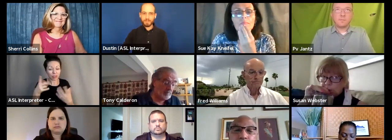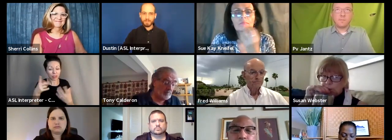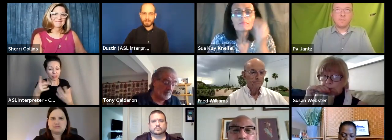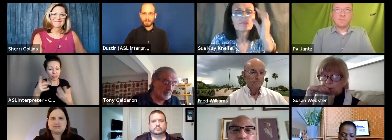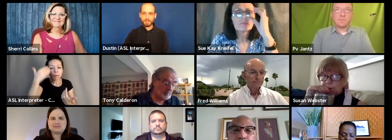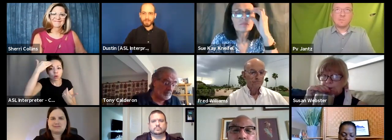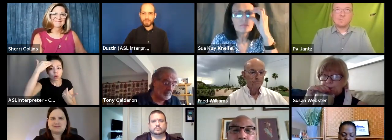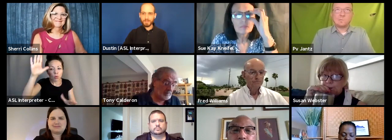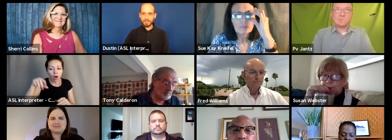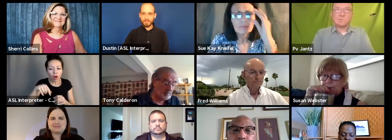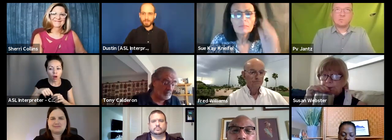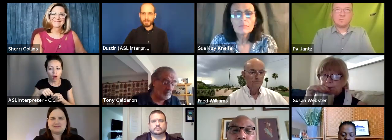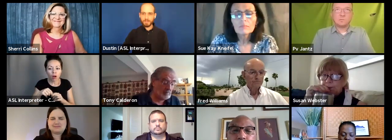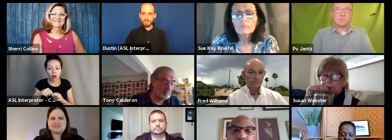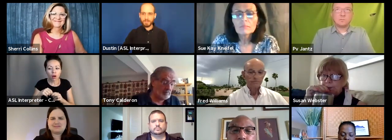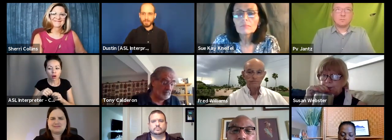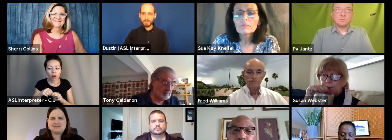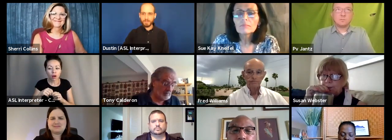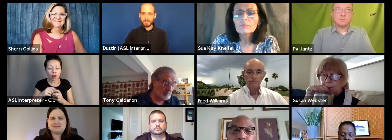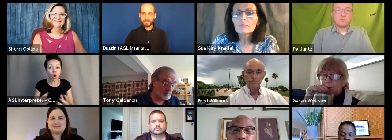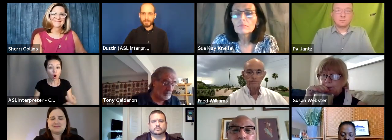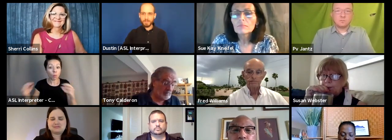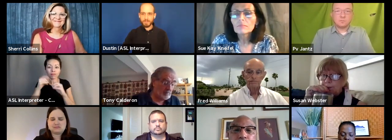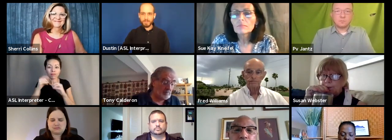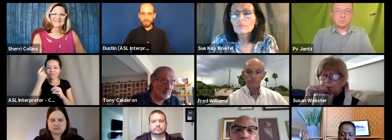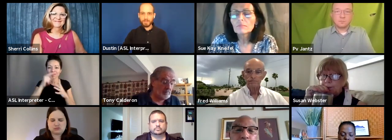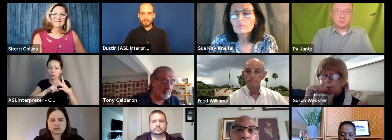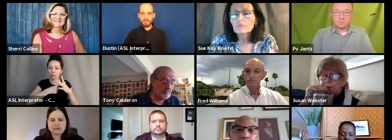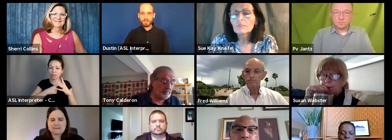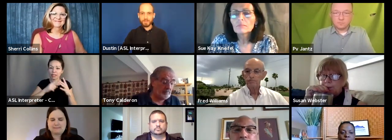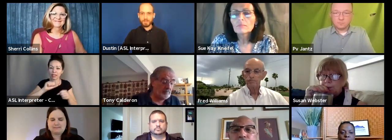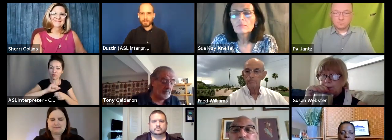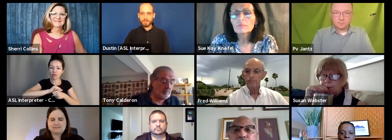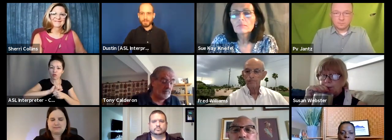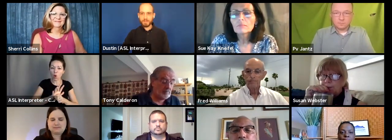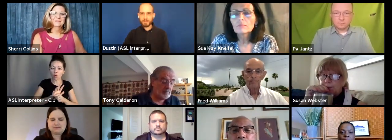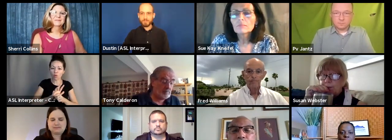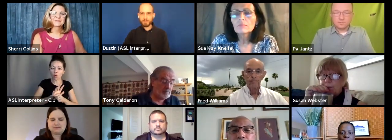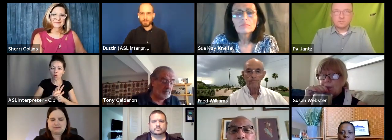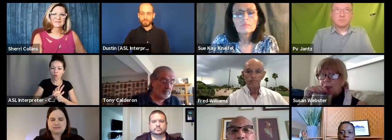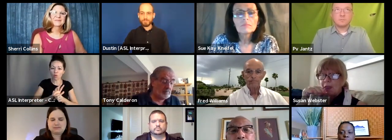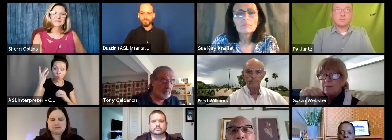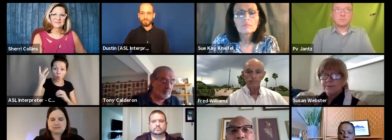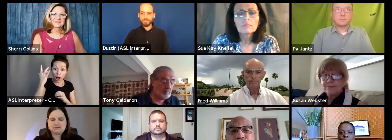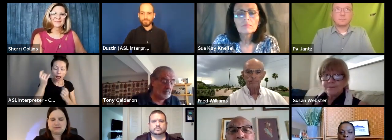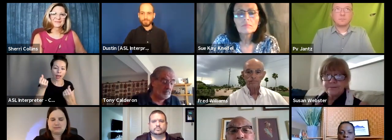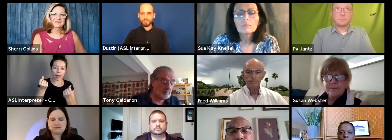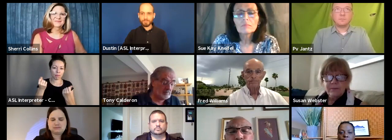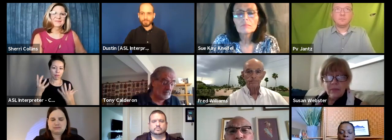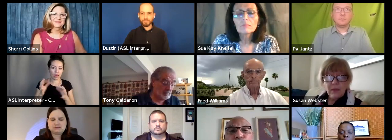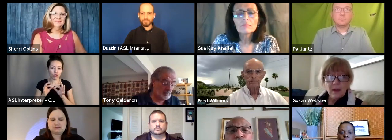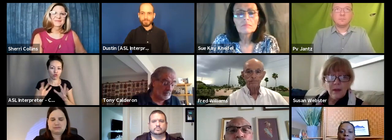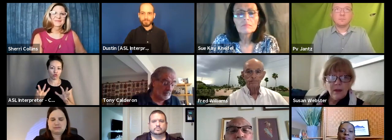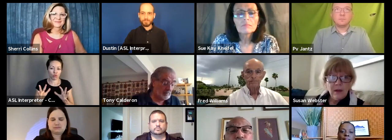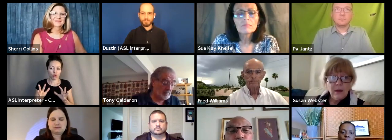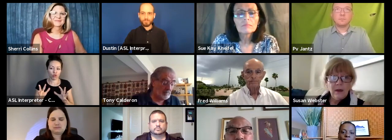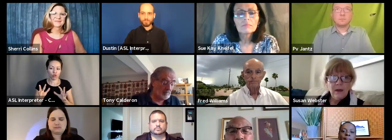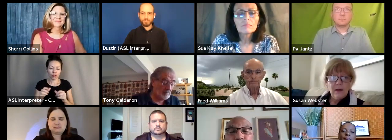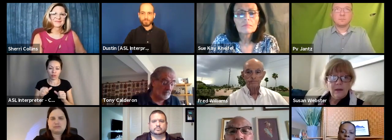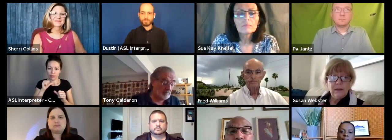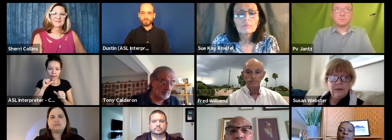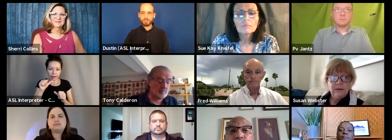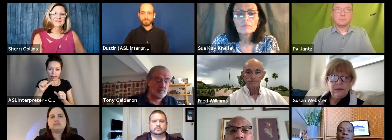an increase also at the beginning of COVID because so many interpreters were not doing